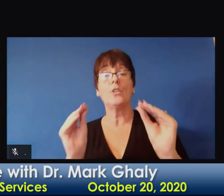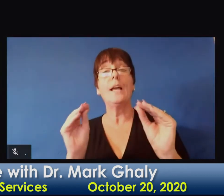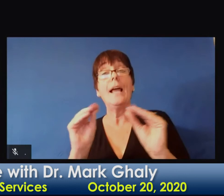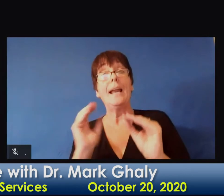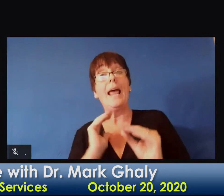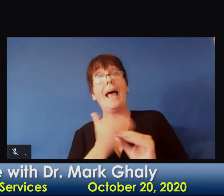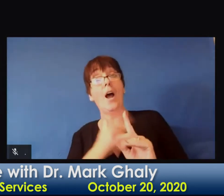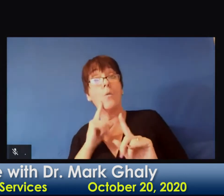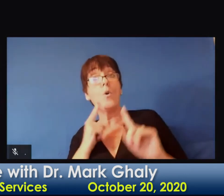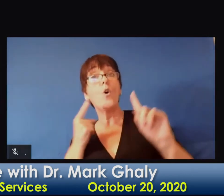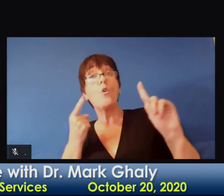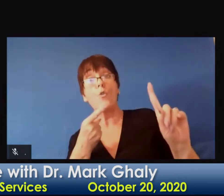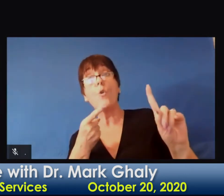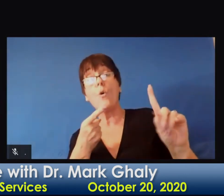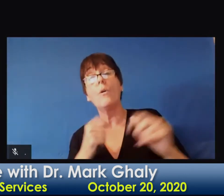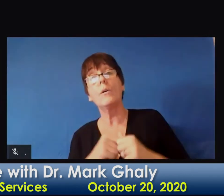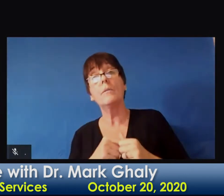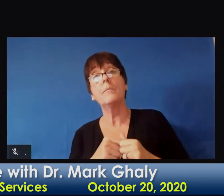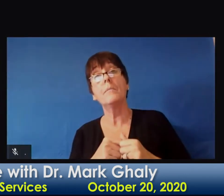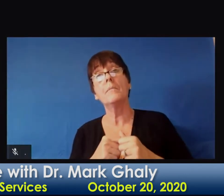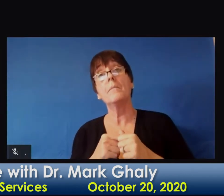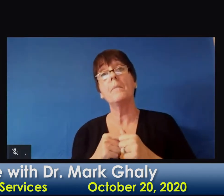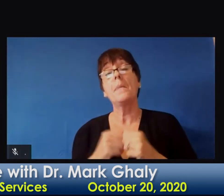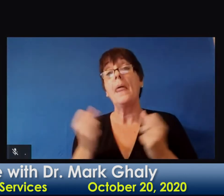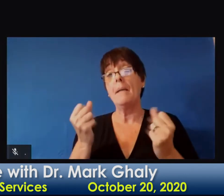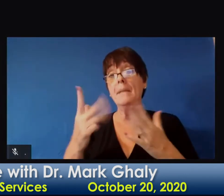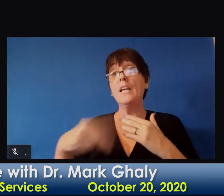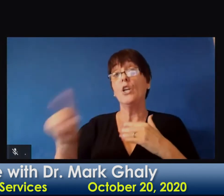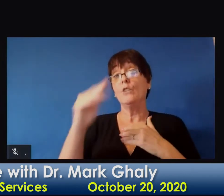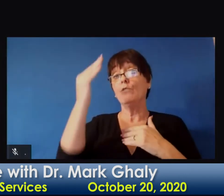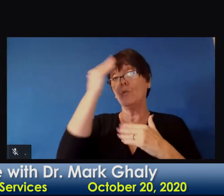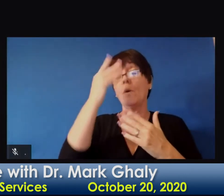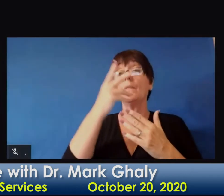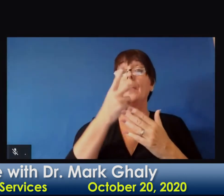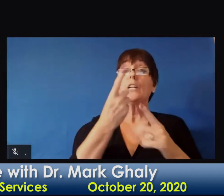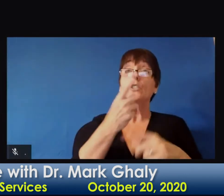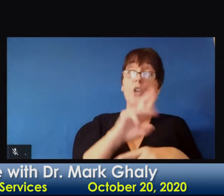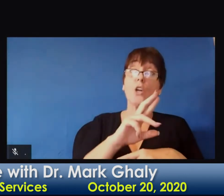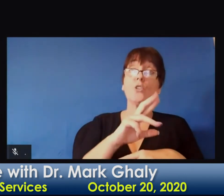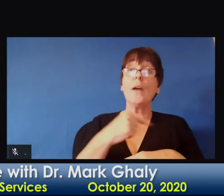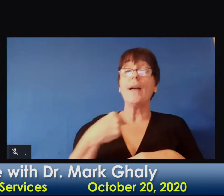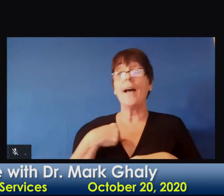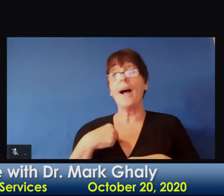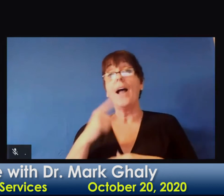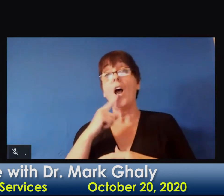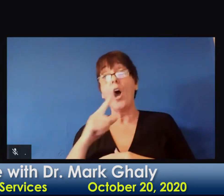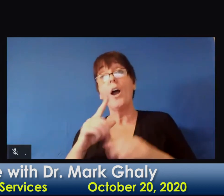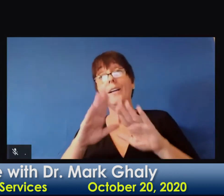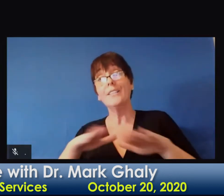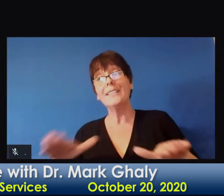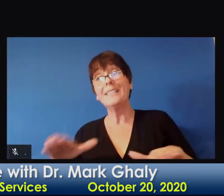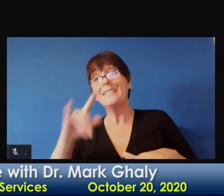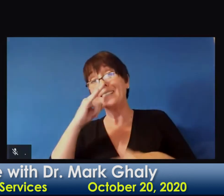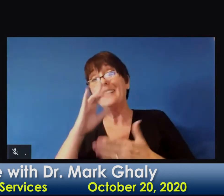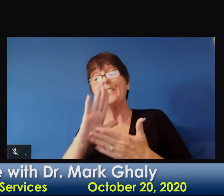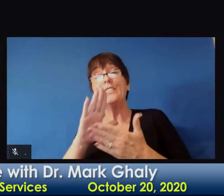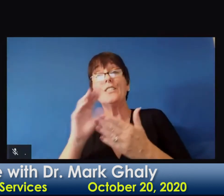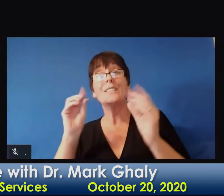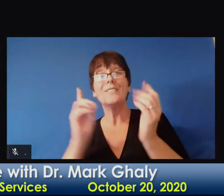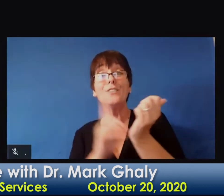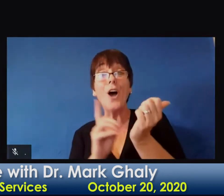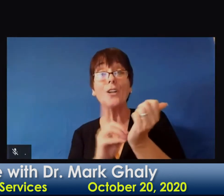goal, it's many of you know that both Dr. Pan and I are pediatricians. We care deeply